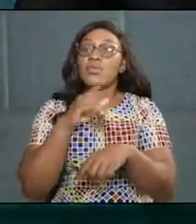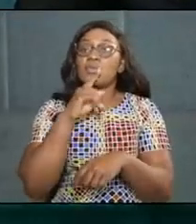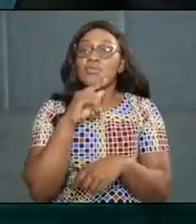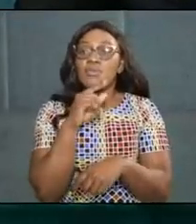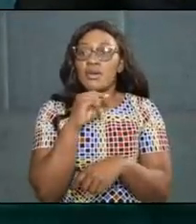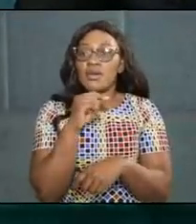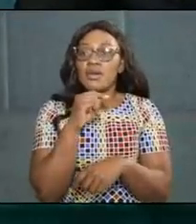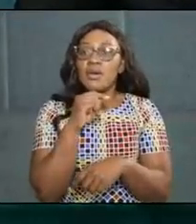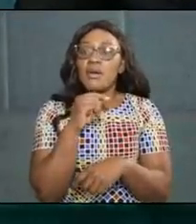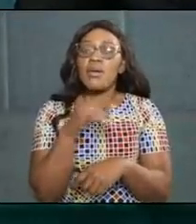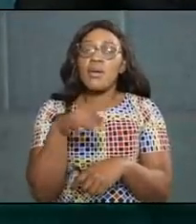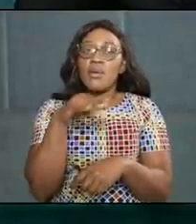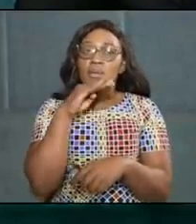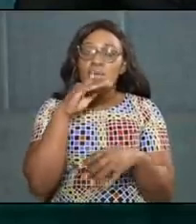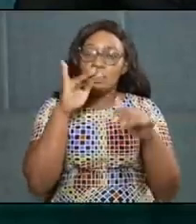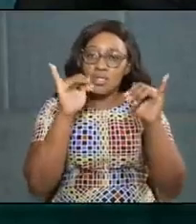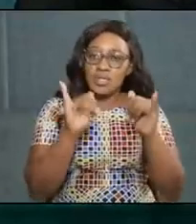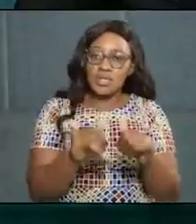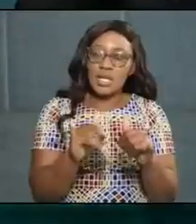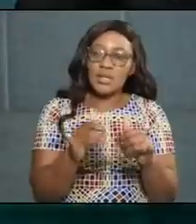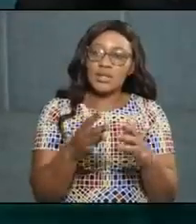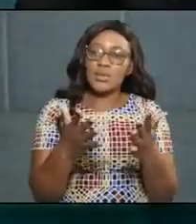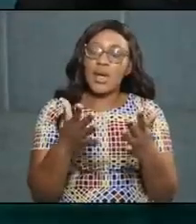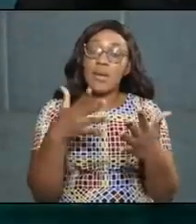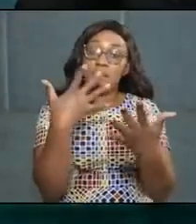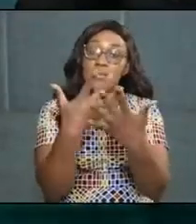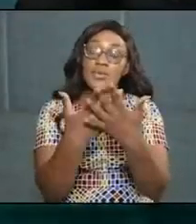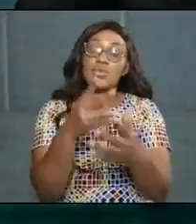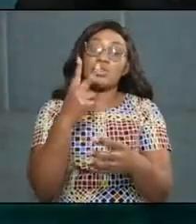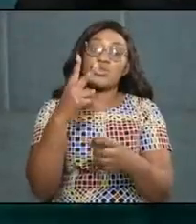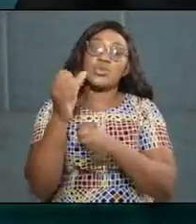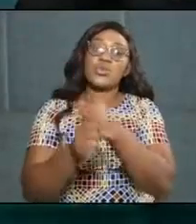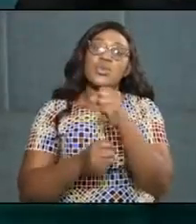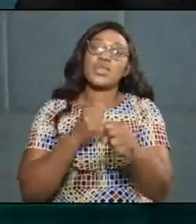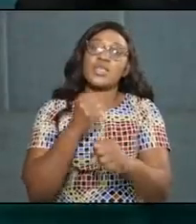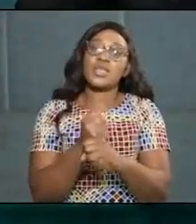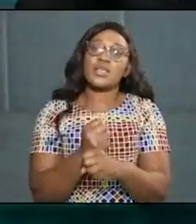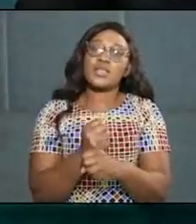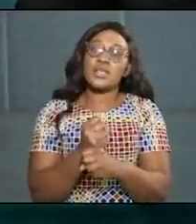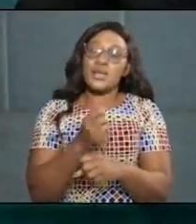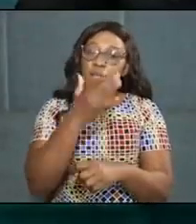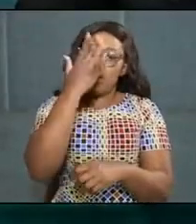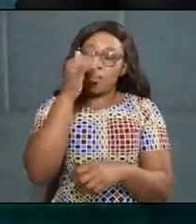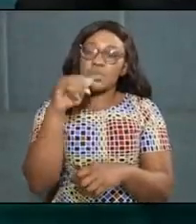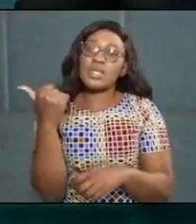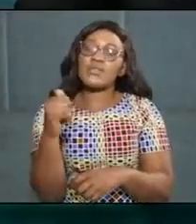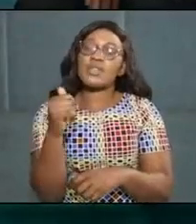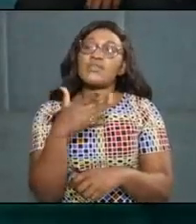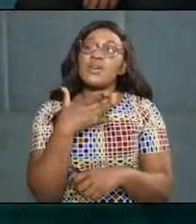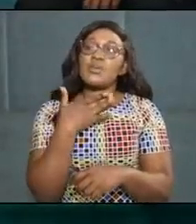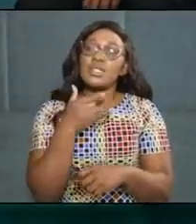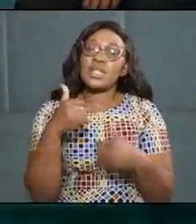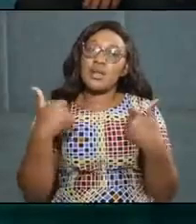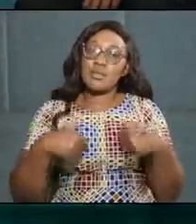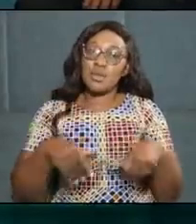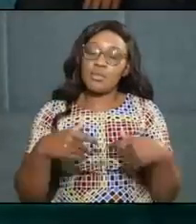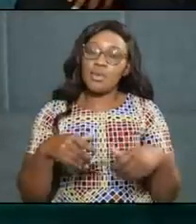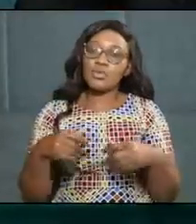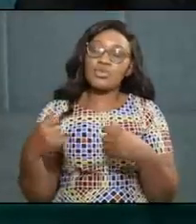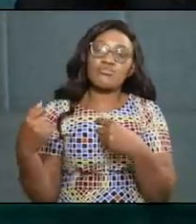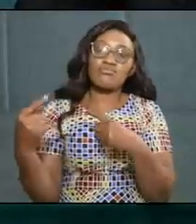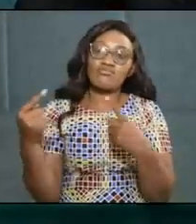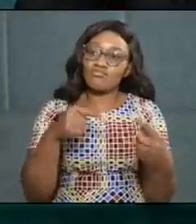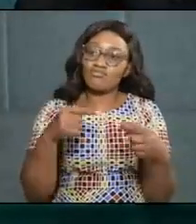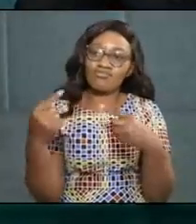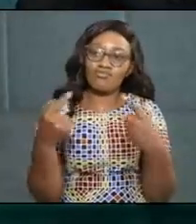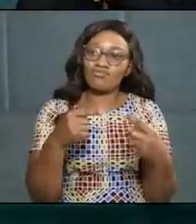for 2 years because Felix did not want the Jews to start a fight with the Romans. Then Felix was replaced by a new governor